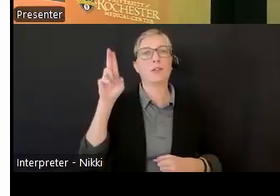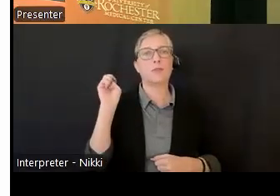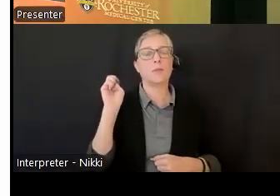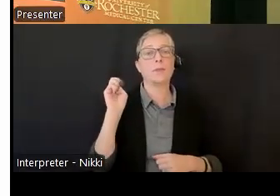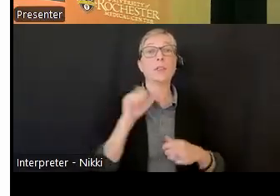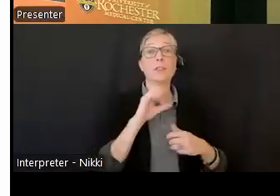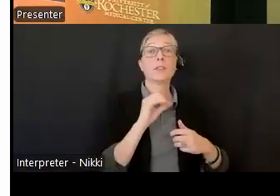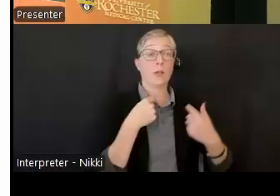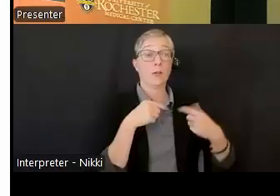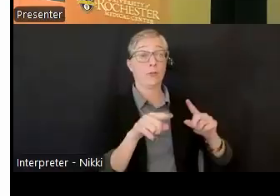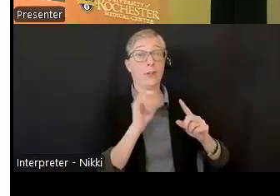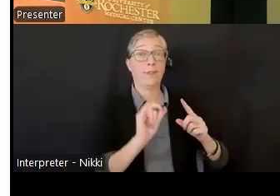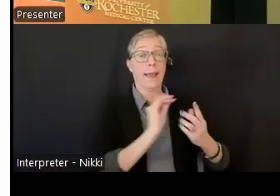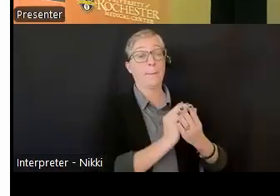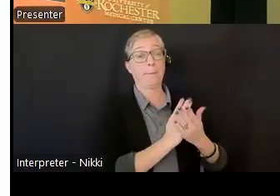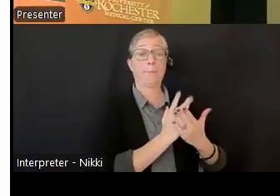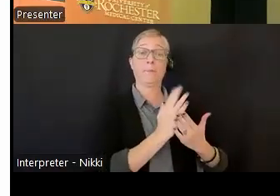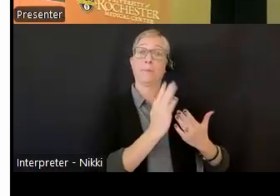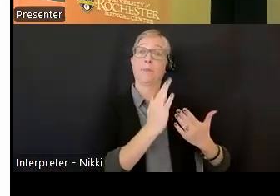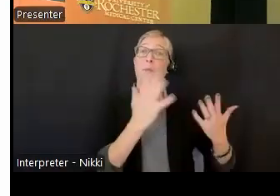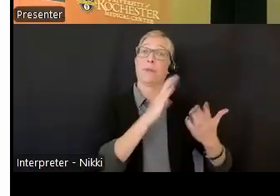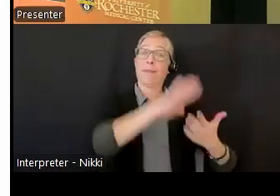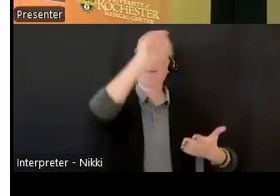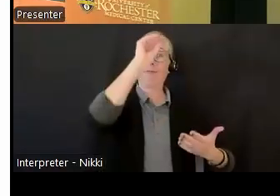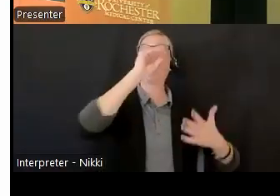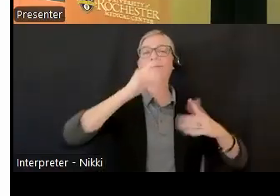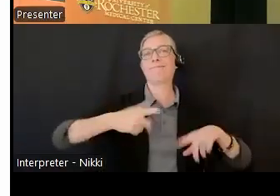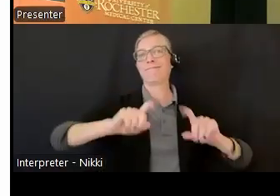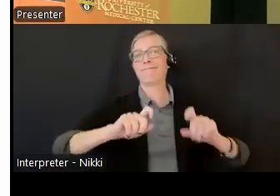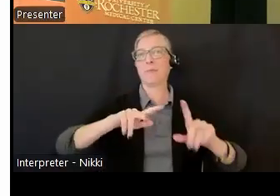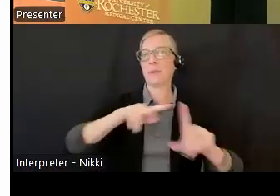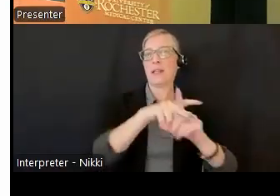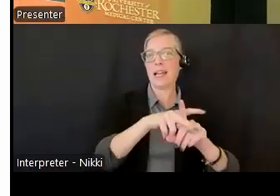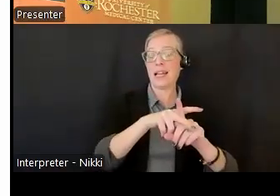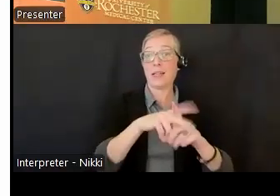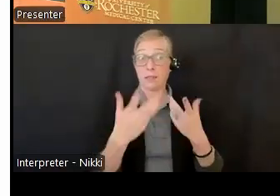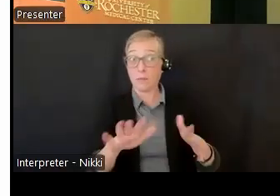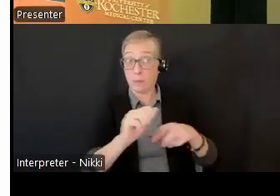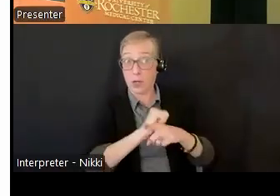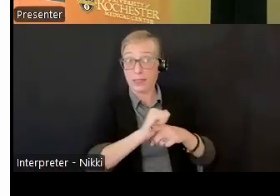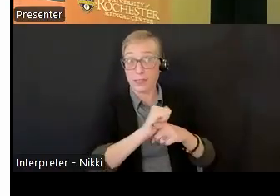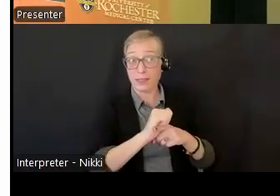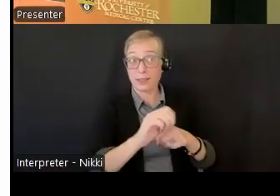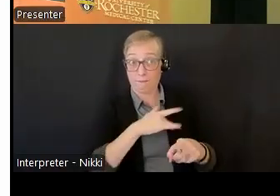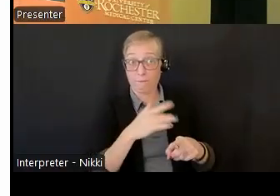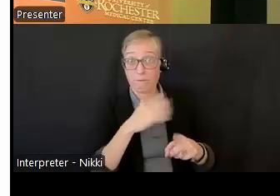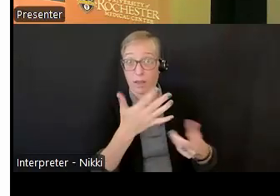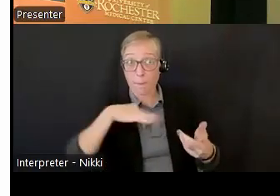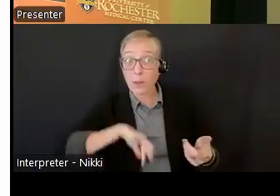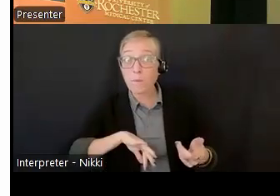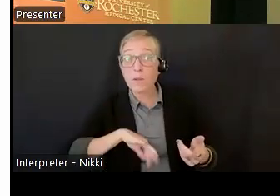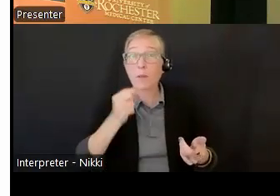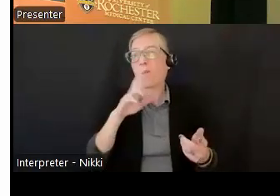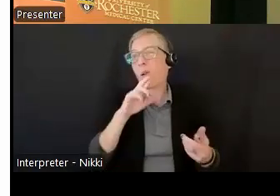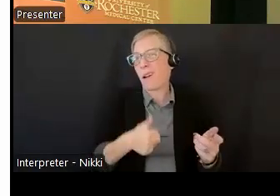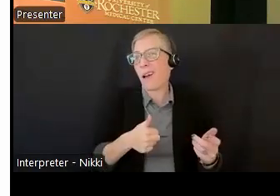the session, as well as if they practice that coping skill and if they perceive that coping skill to be helpful. And again, this is used